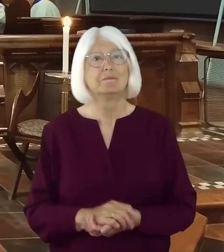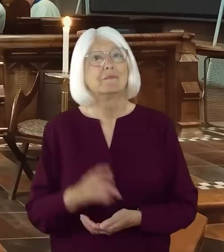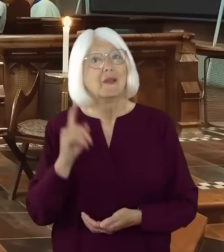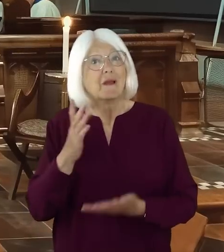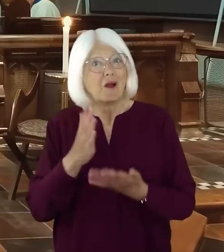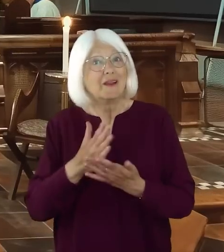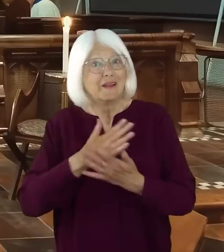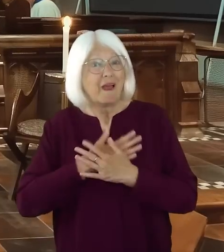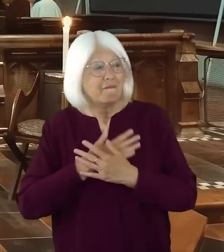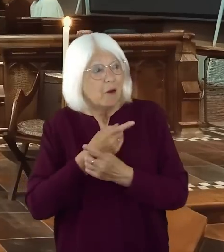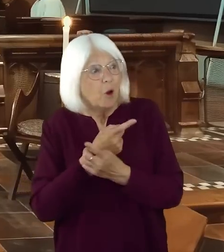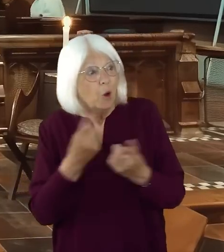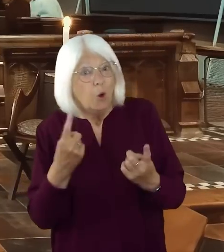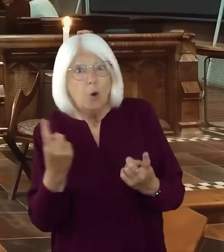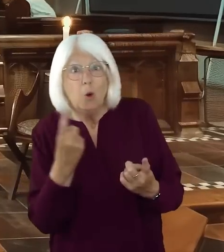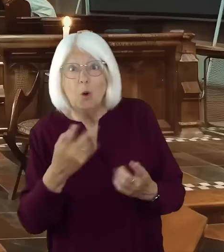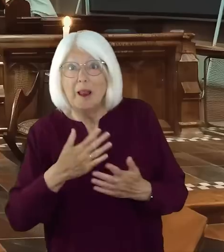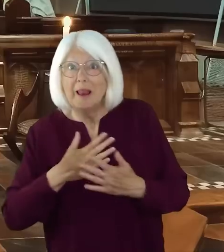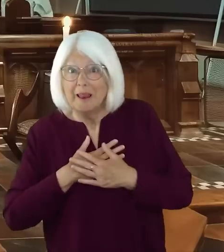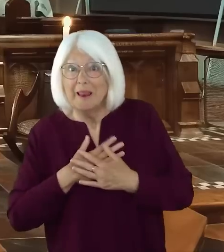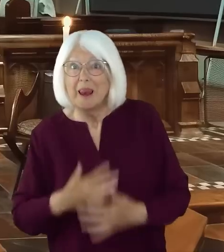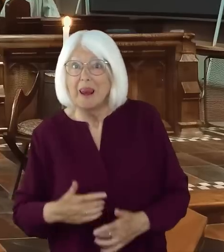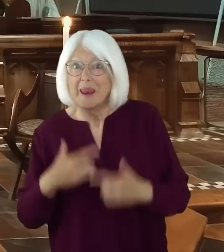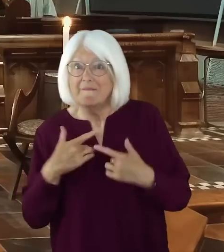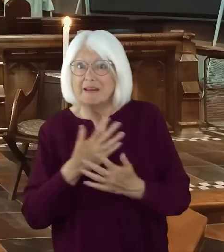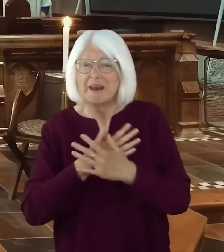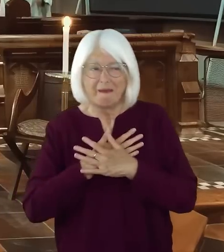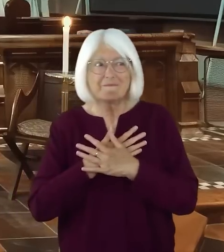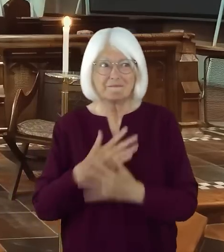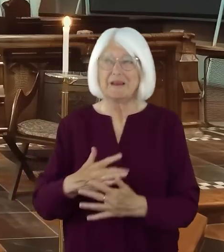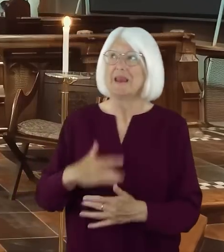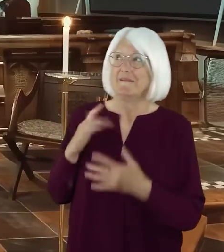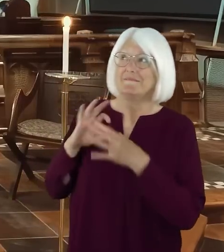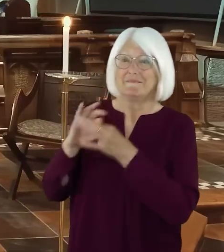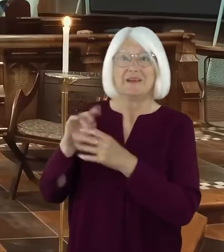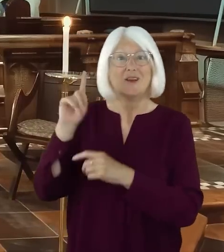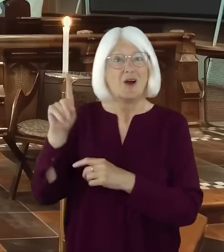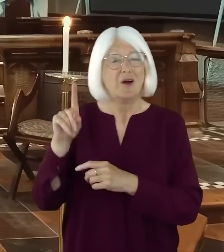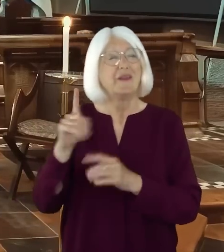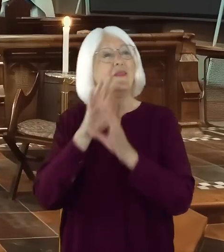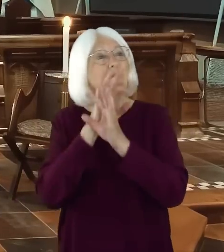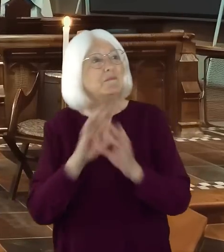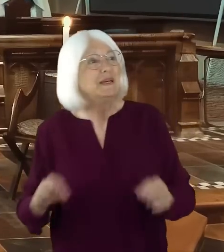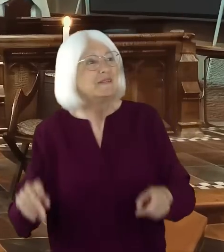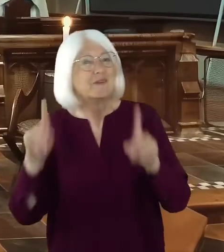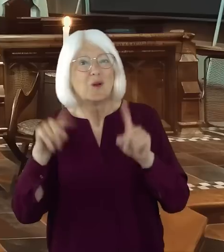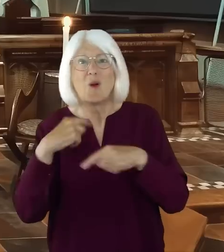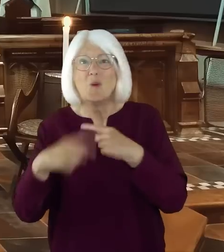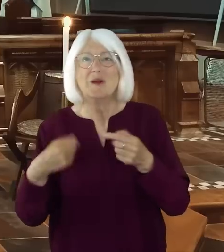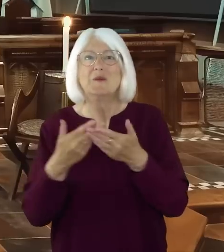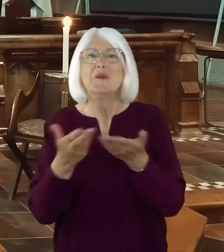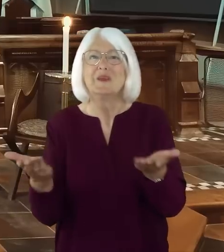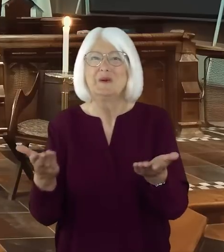God is love, and those who live in love live in God, and God lives in them. The peace of the Lord be always with